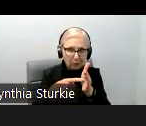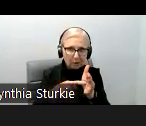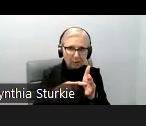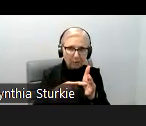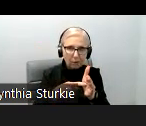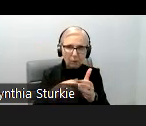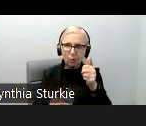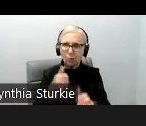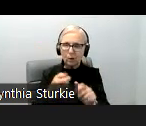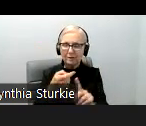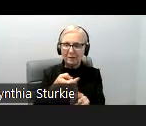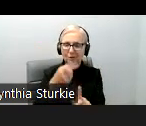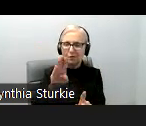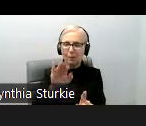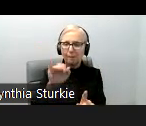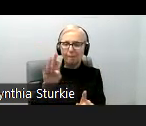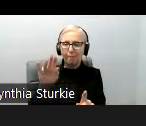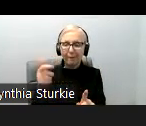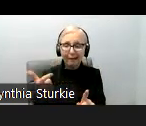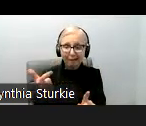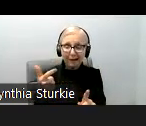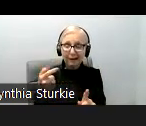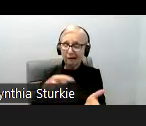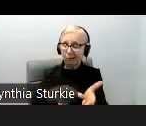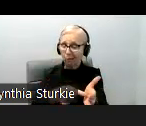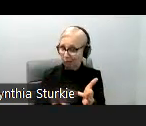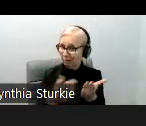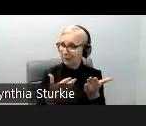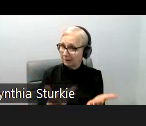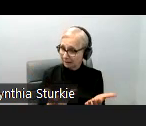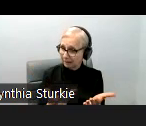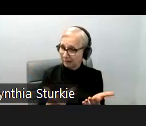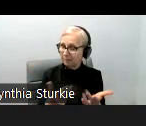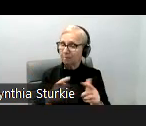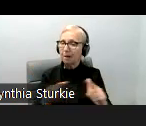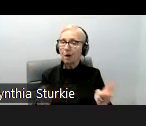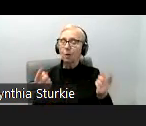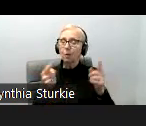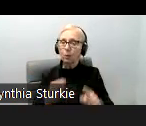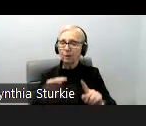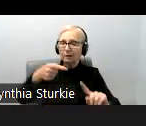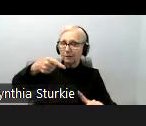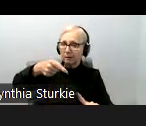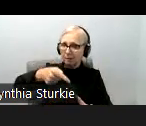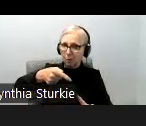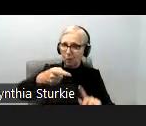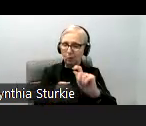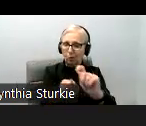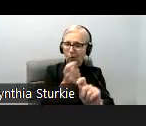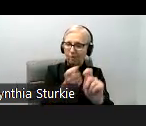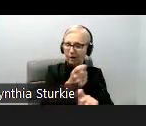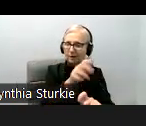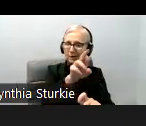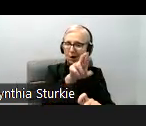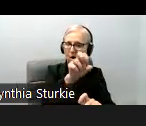comes from billing requirements. However, I say that, and when we get to the point where we are revising the